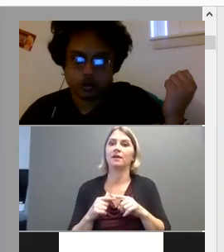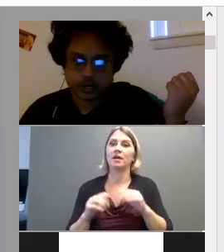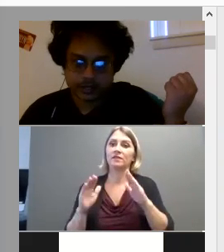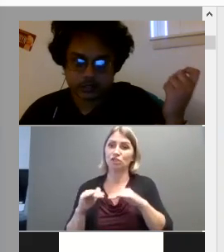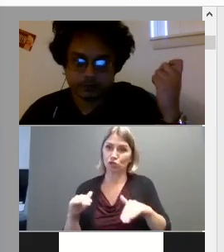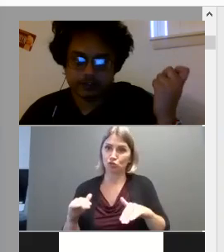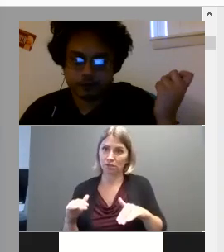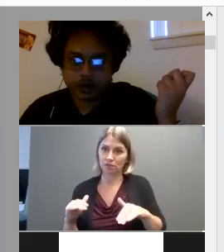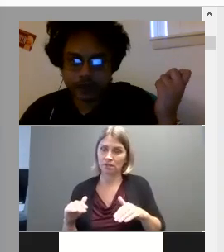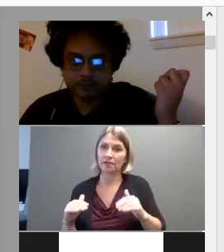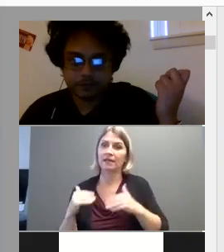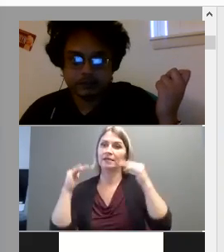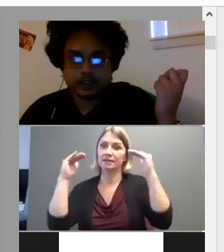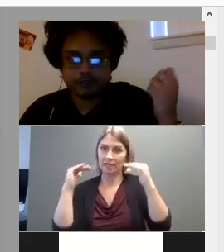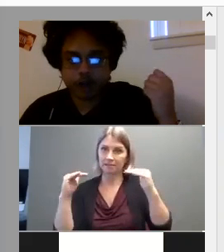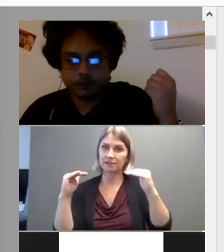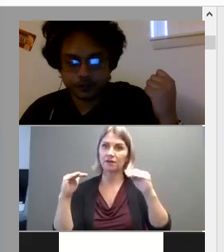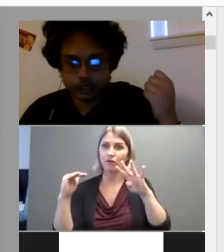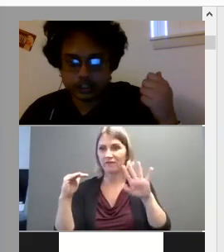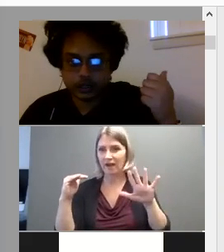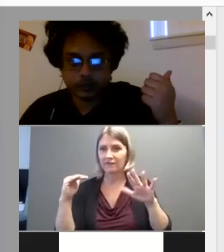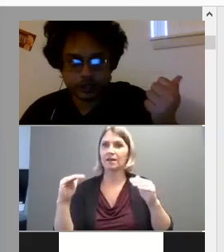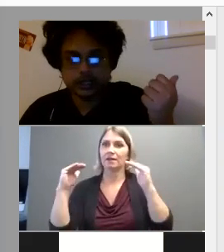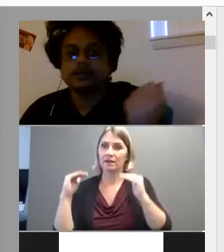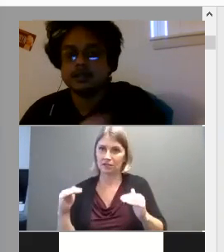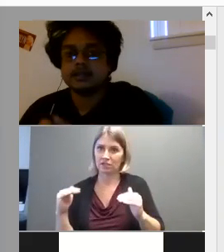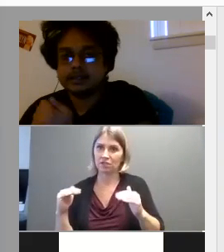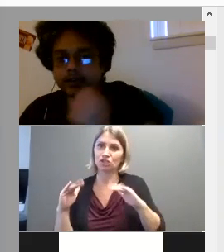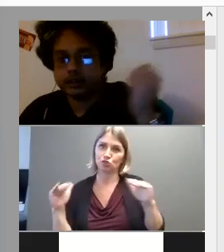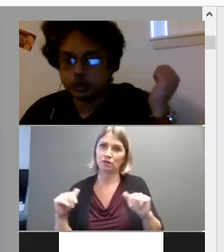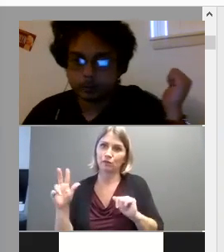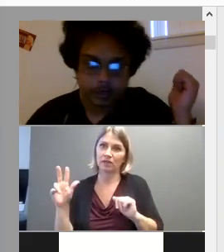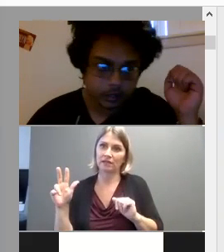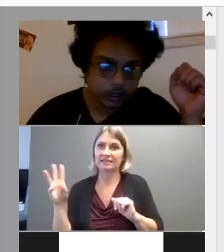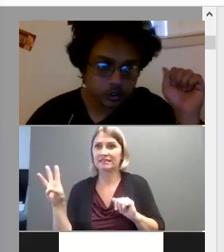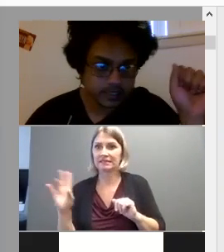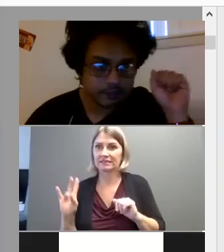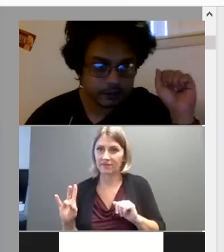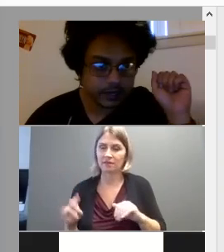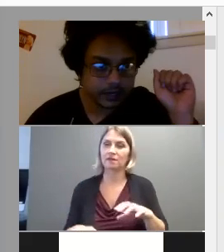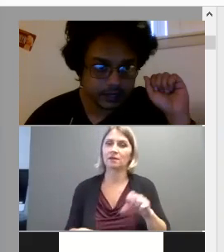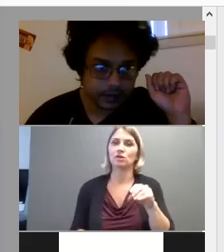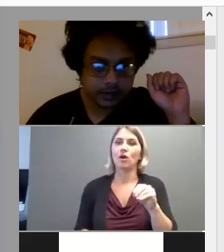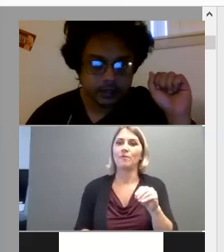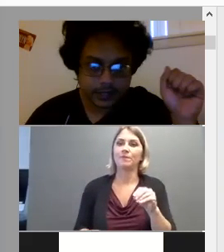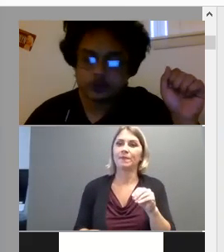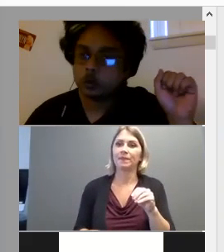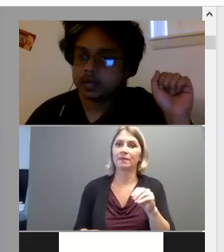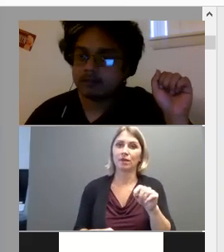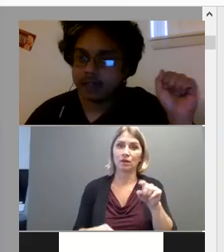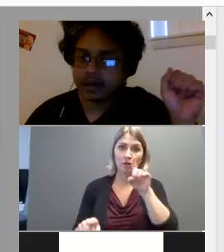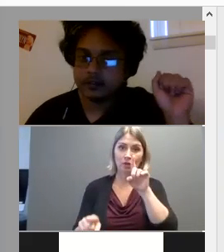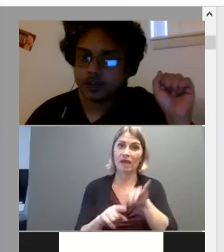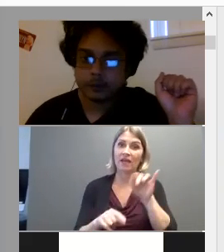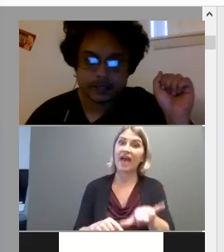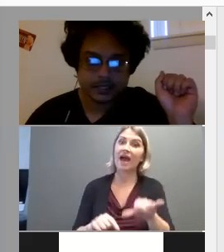for 2 go next, we have 4 and 5, then we have children of 3, that is 6 and 7, and so on. So does everyone agree that this would